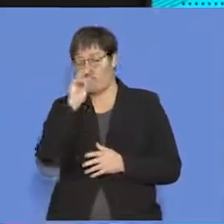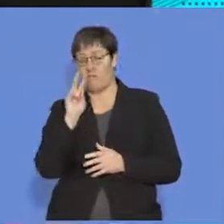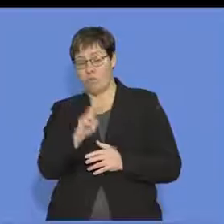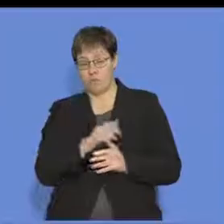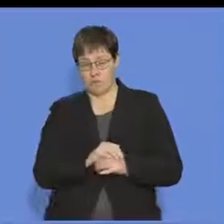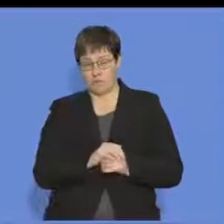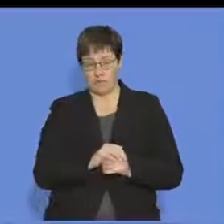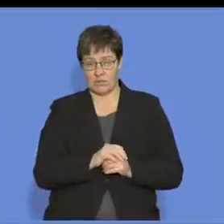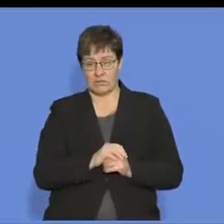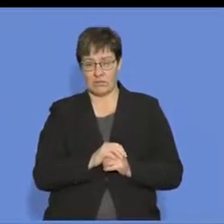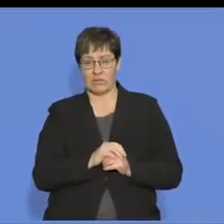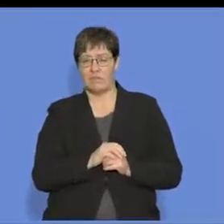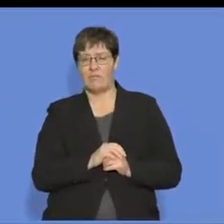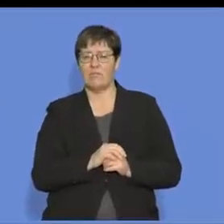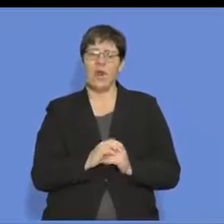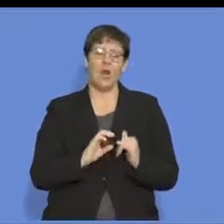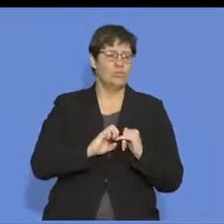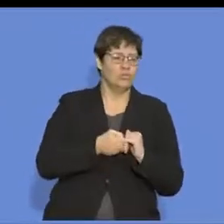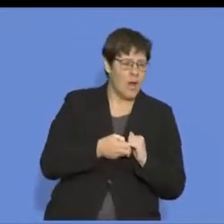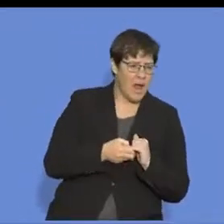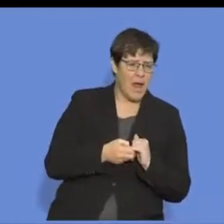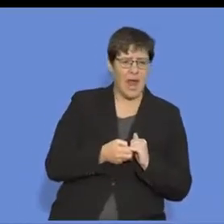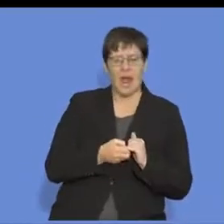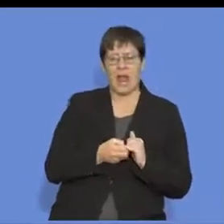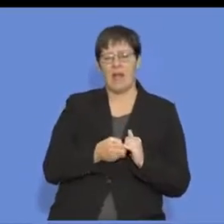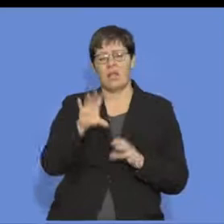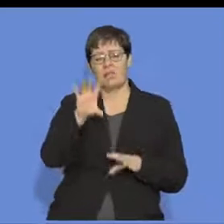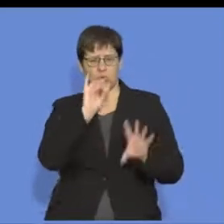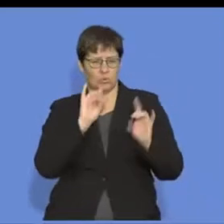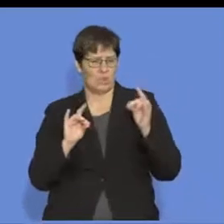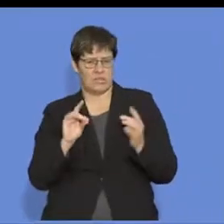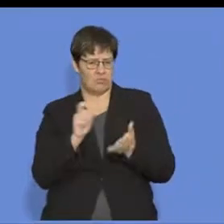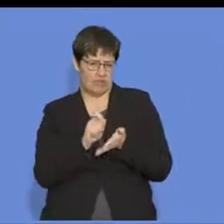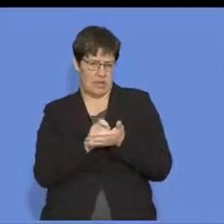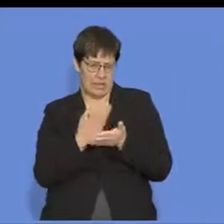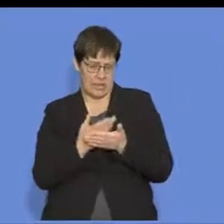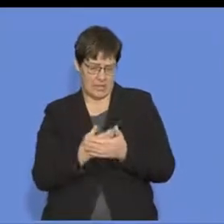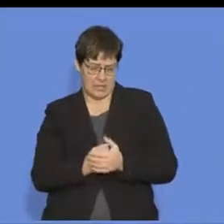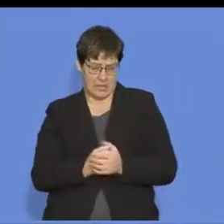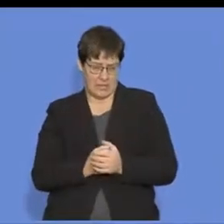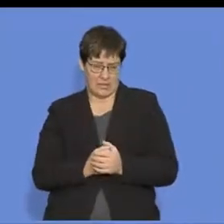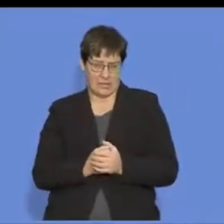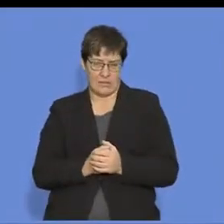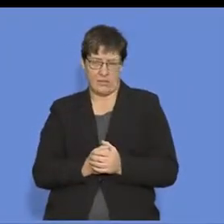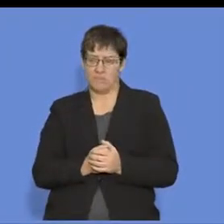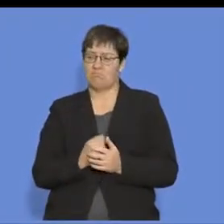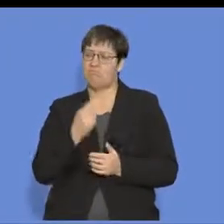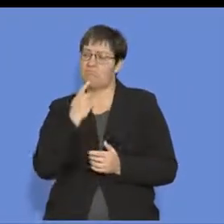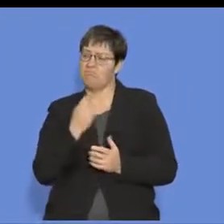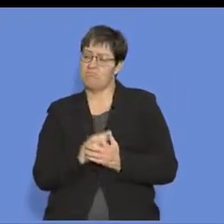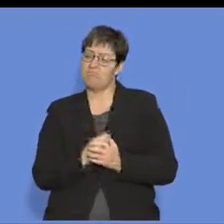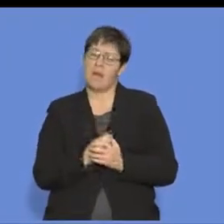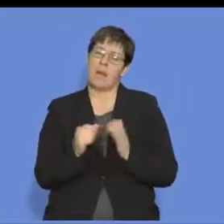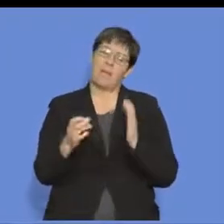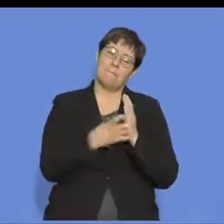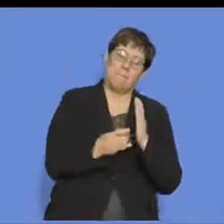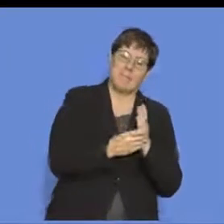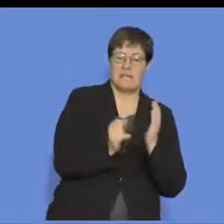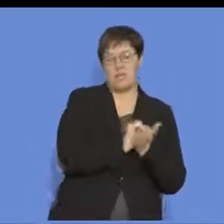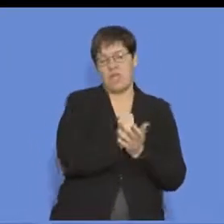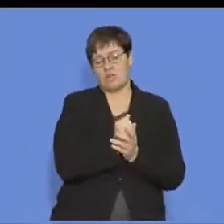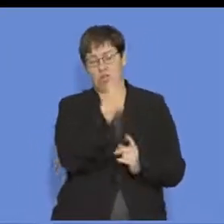at this, we can try write some of the choices. Okay, so let's say, I'll say meat and